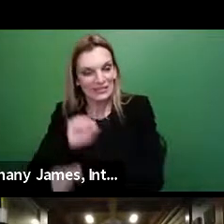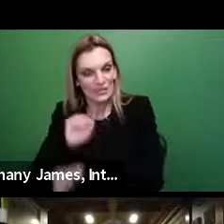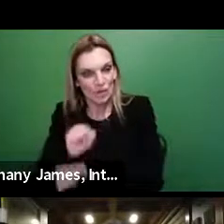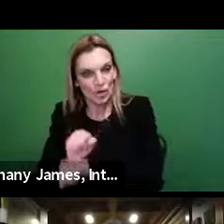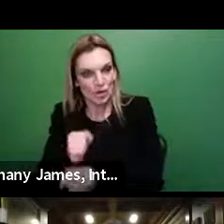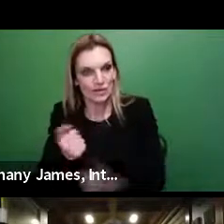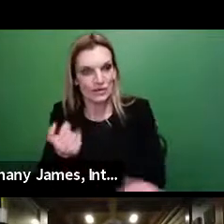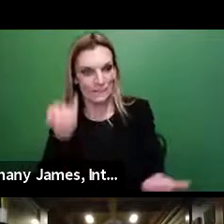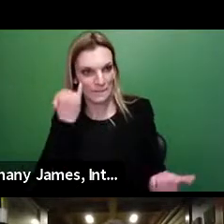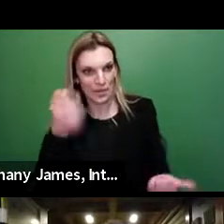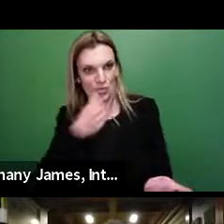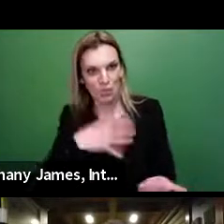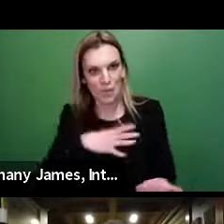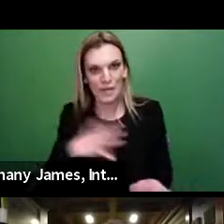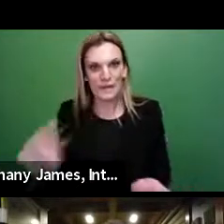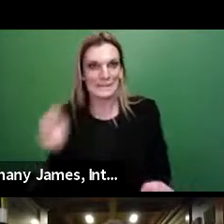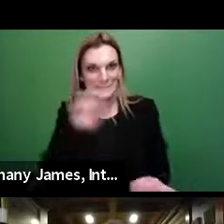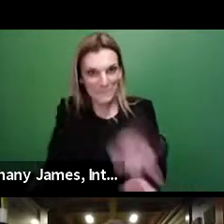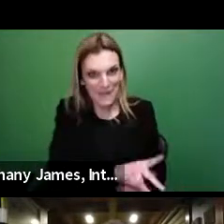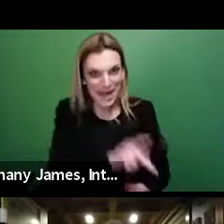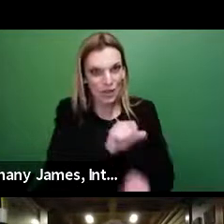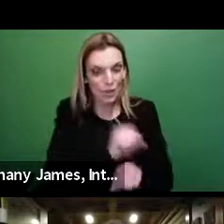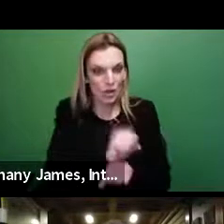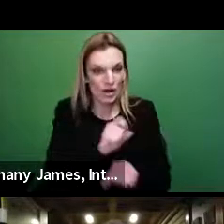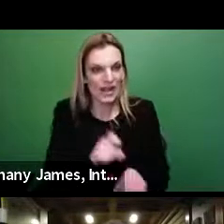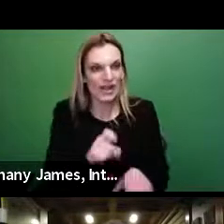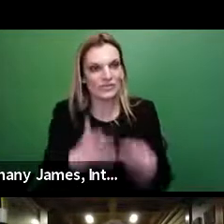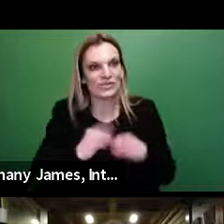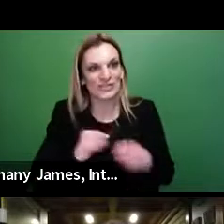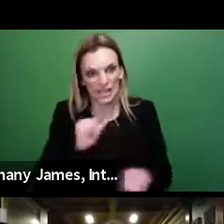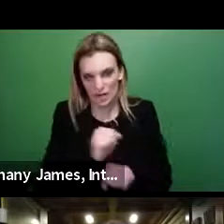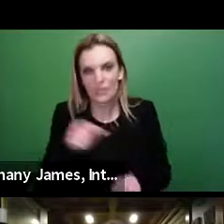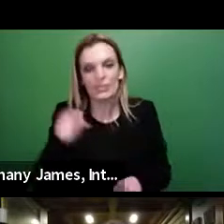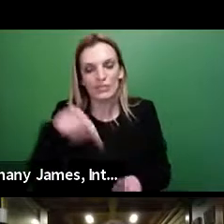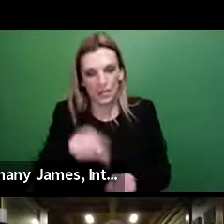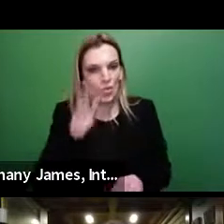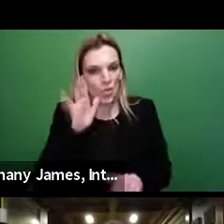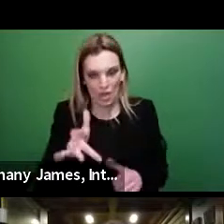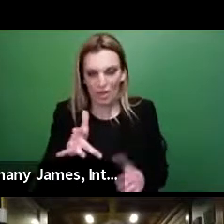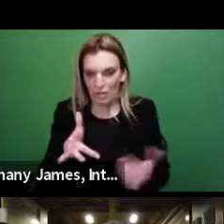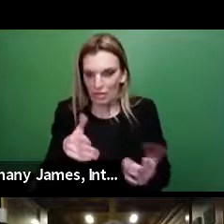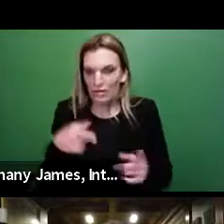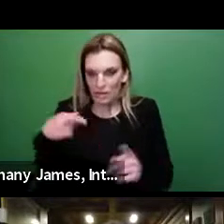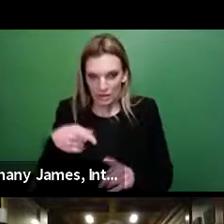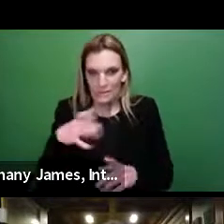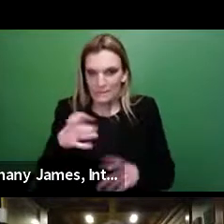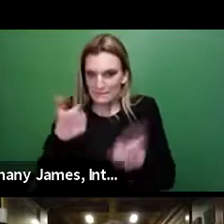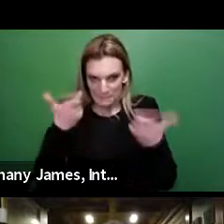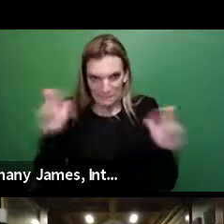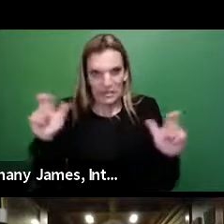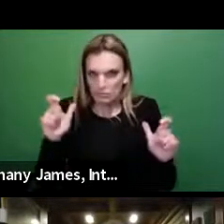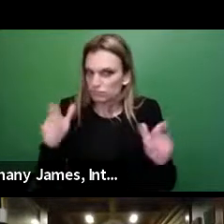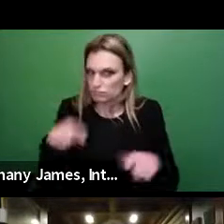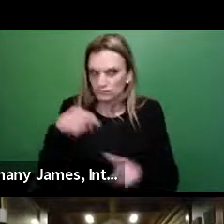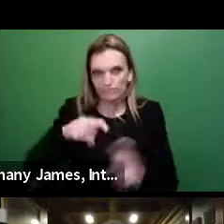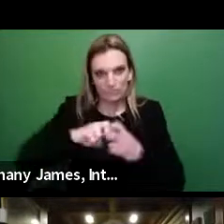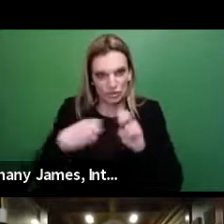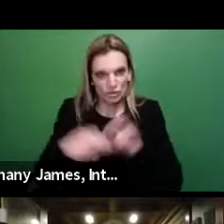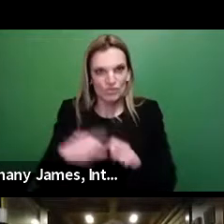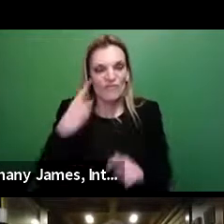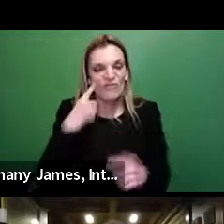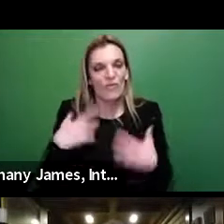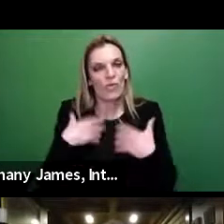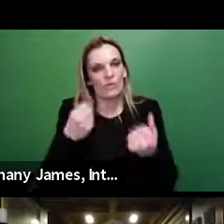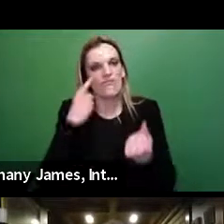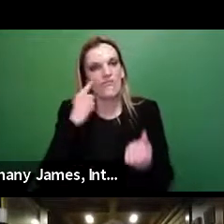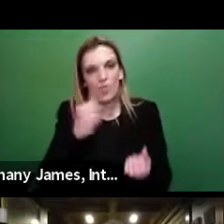So imagine those women coming back and having to take jobs. I mean, this is going to be a really tough road for economic recovery for both women as well